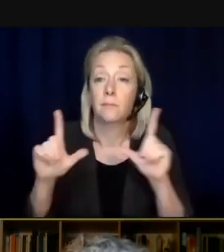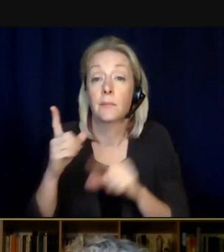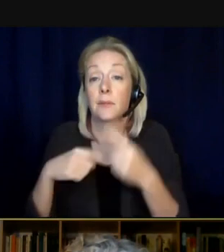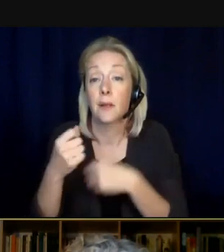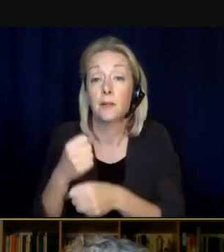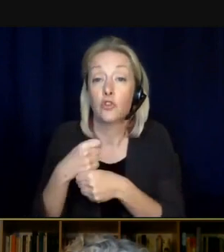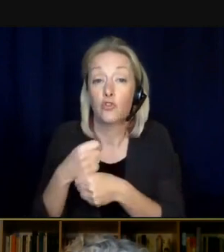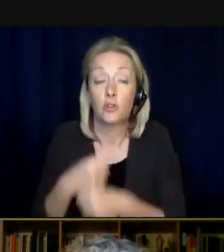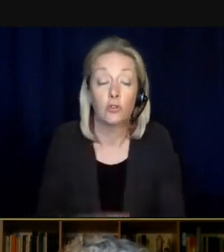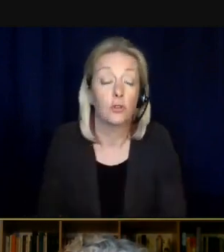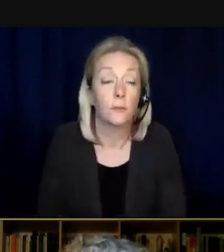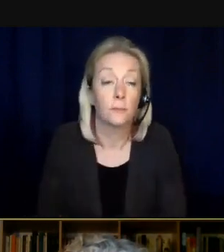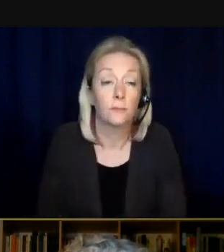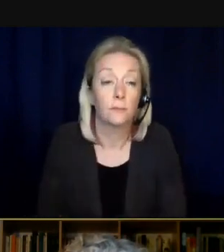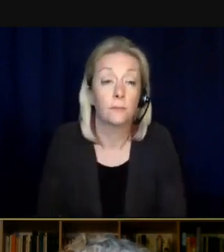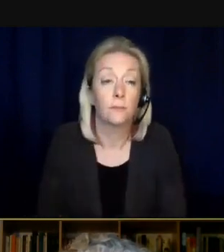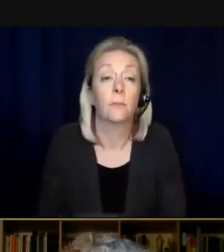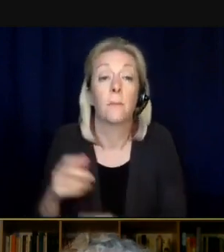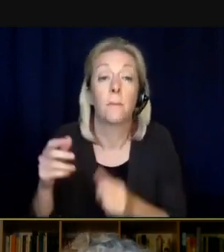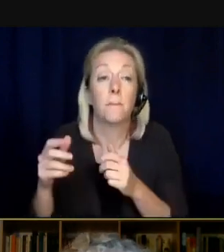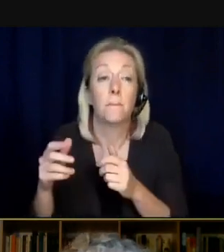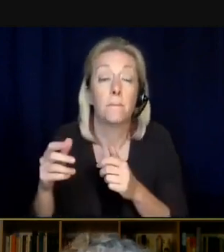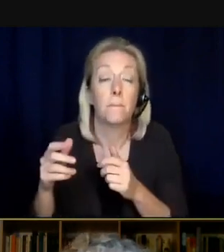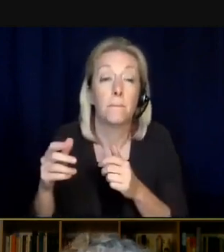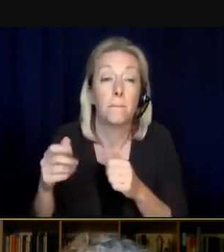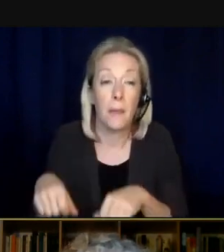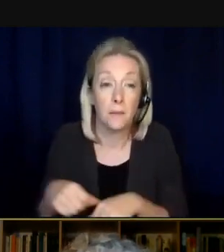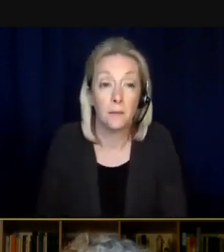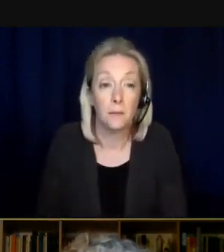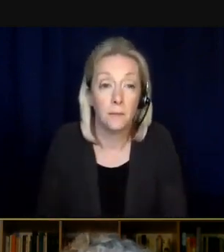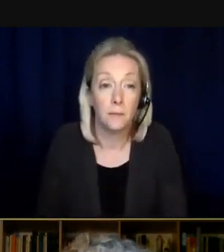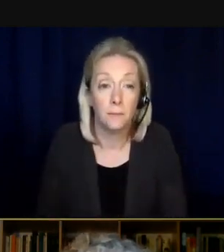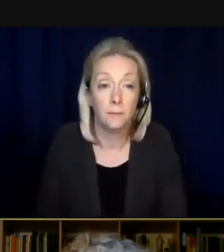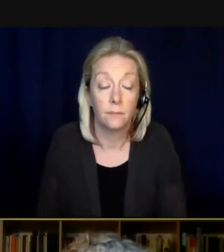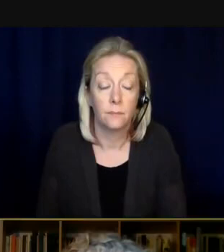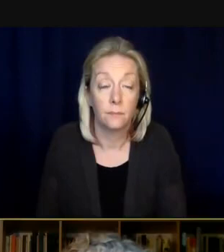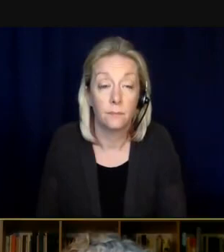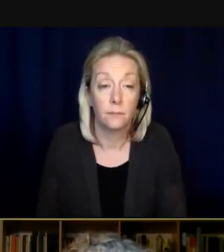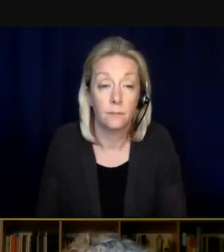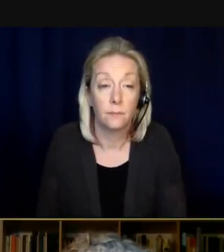generator, paste, or I can type fresh here, generate.